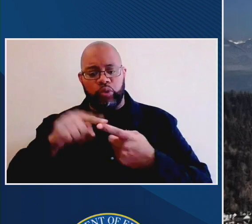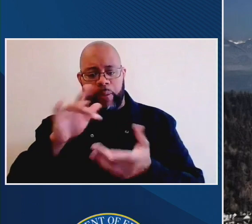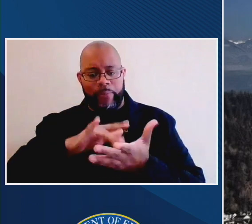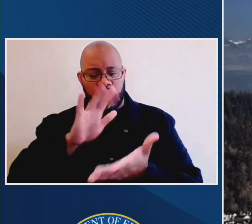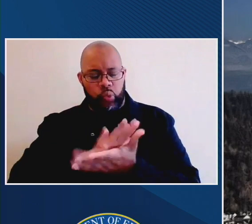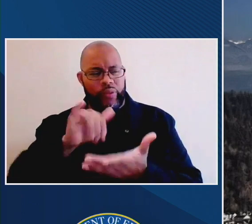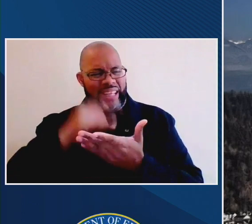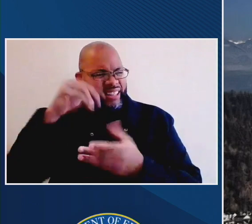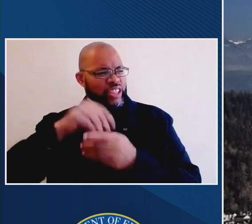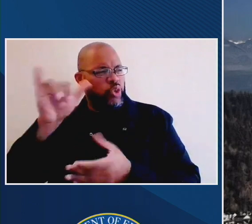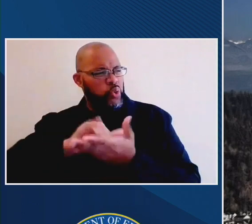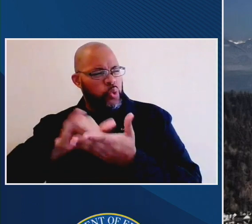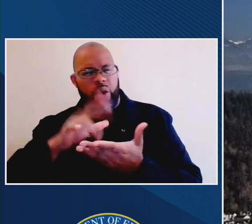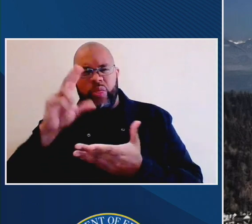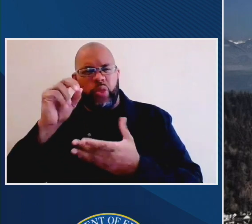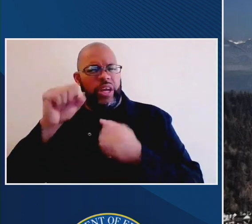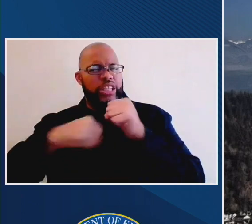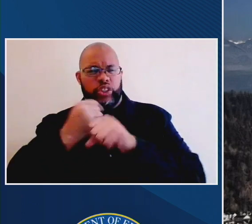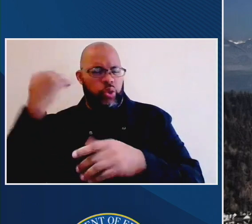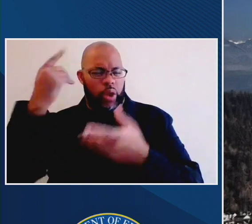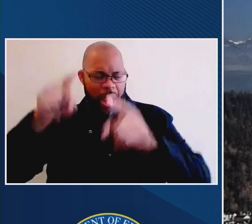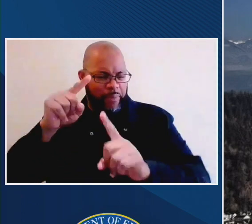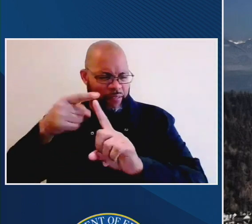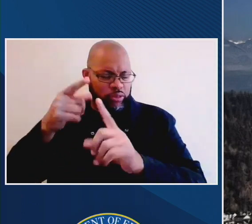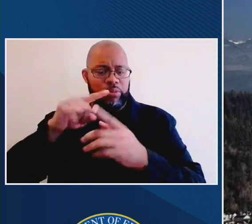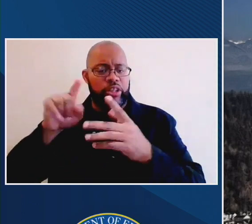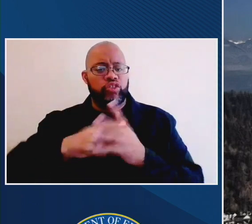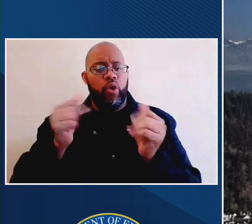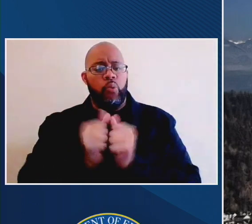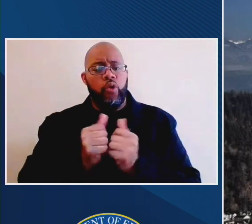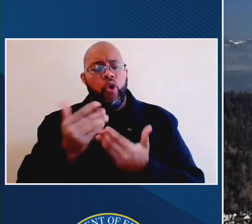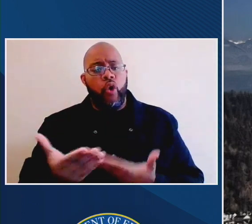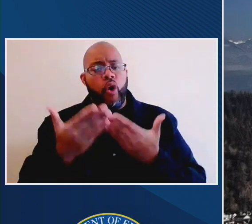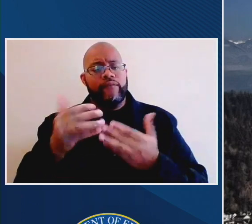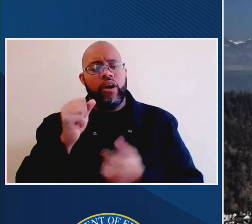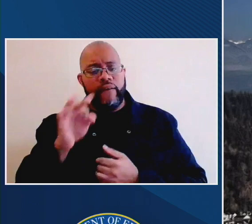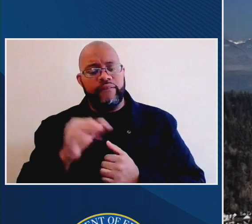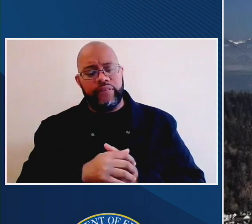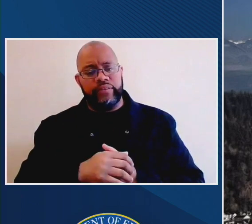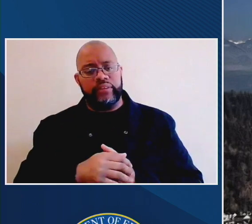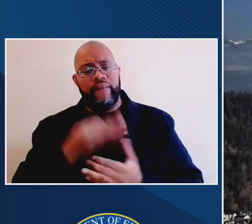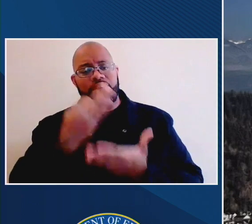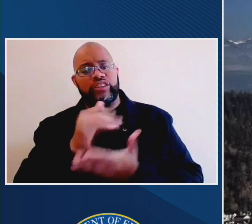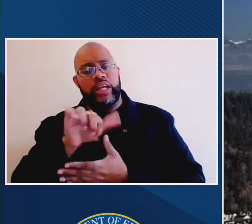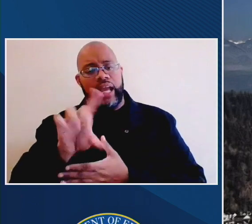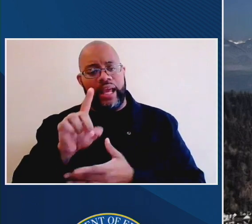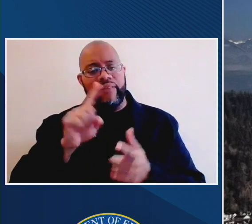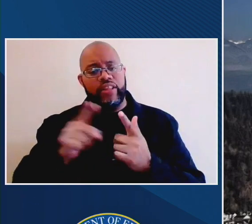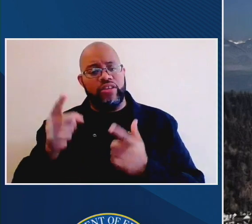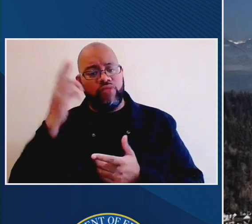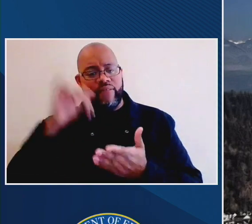pin. Did anyone have anything to say in response to what Aaron just said before we go to Mike on any